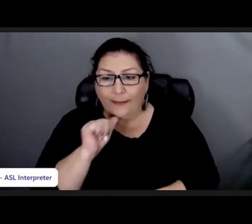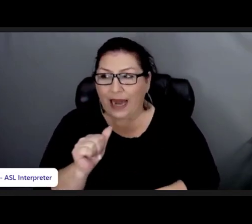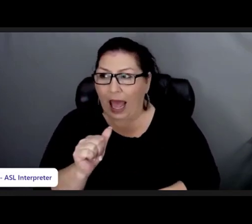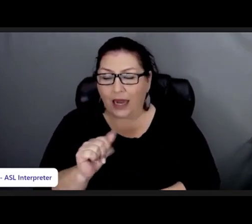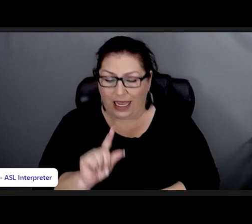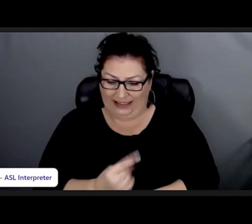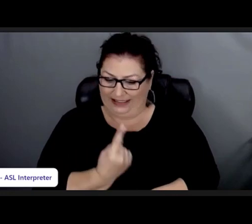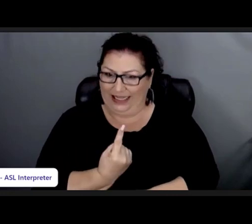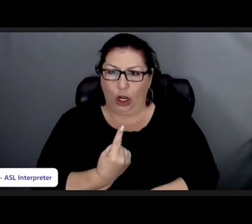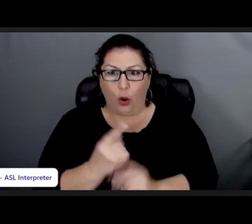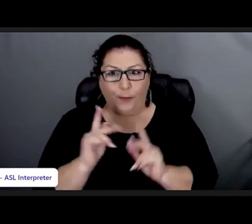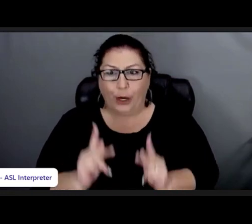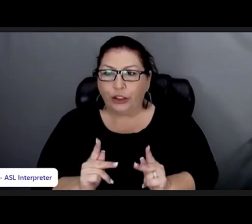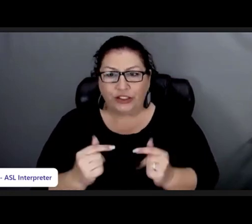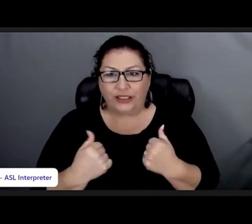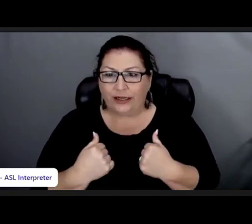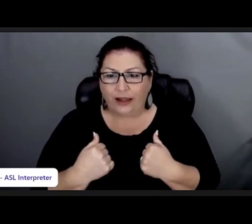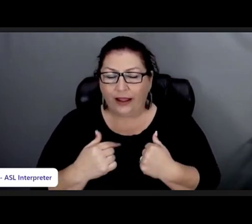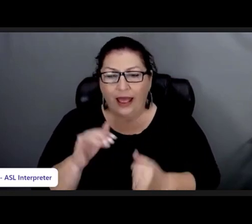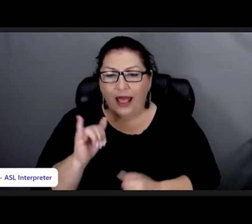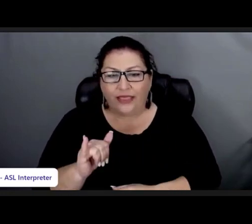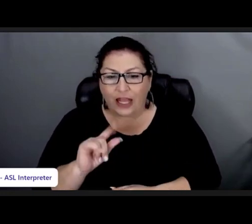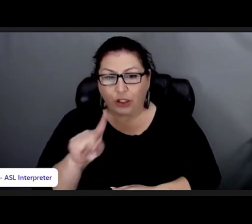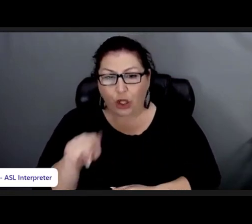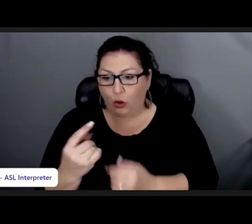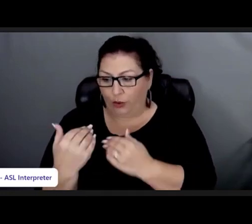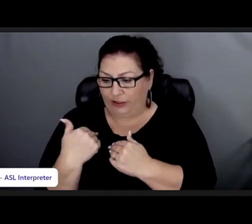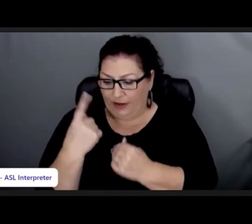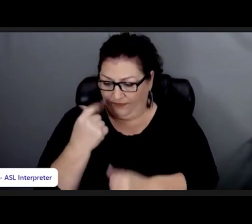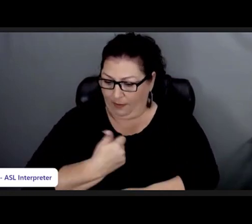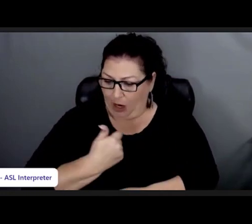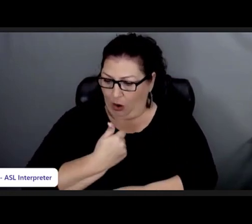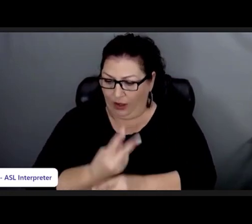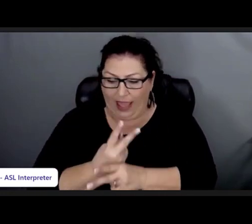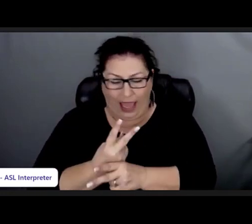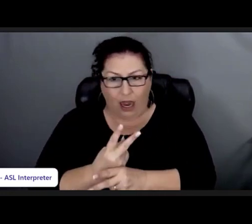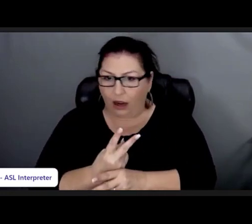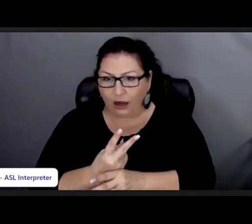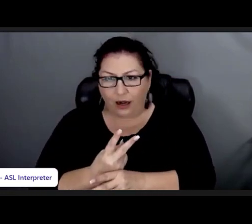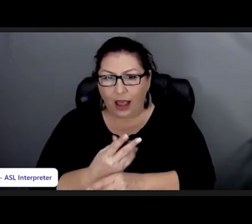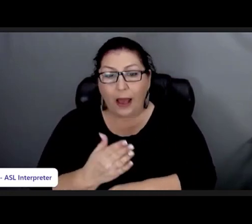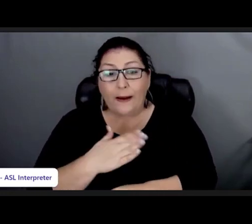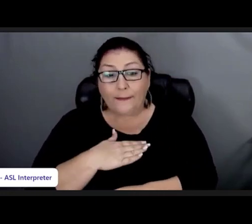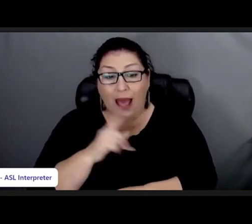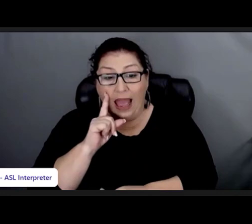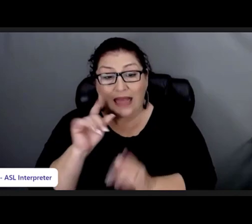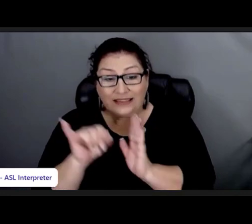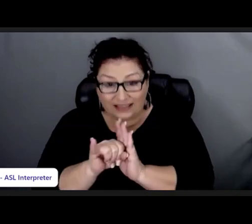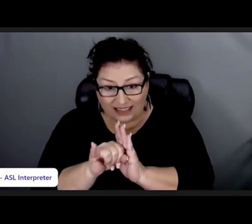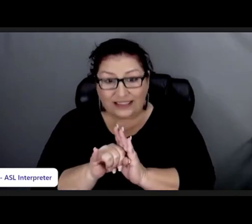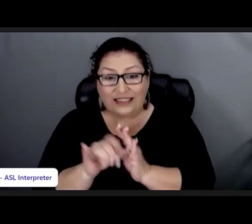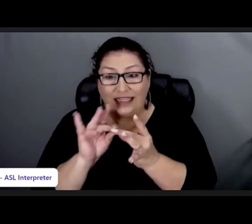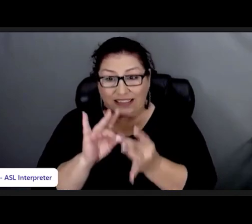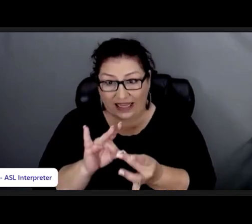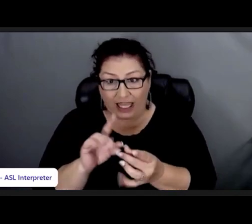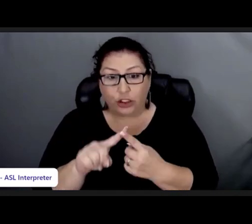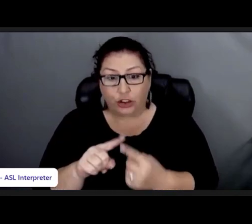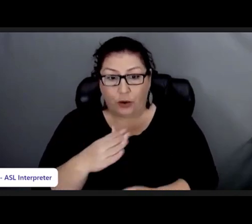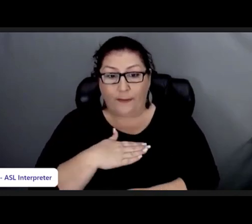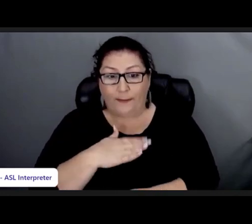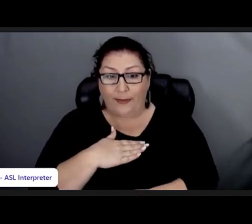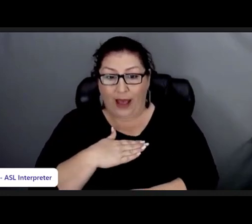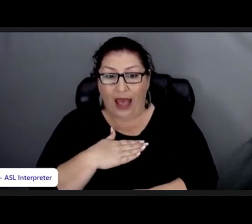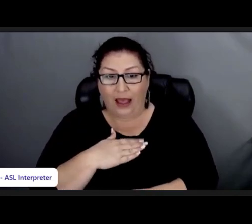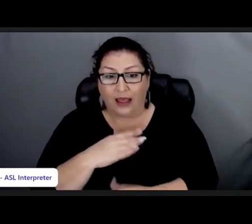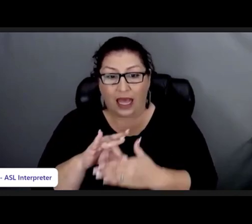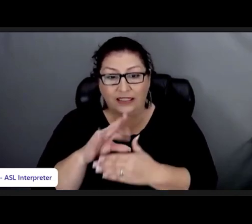single individual that is solely responsible for my own care. My identity is linked to my historical